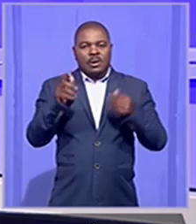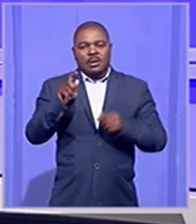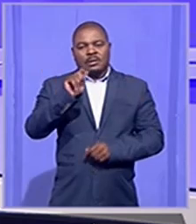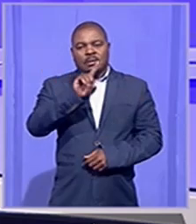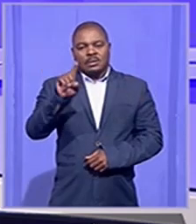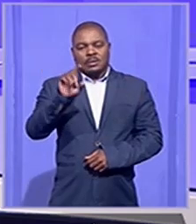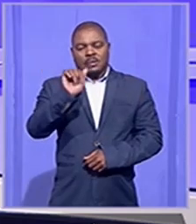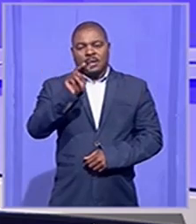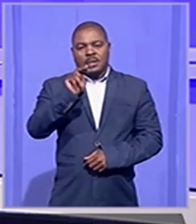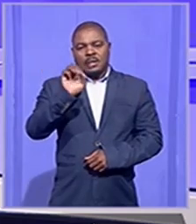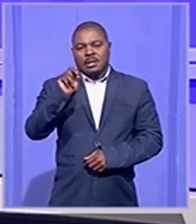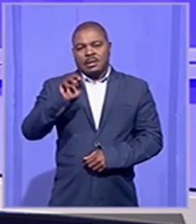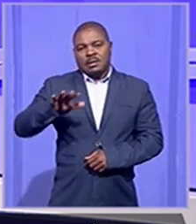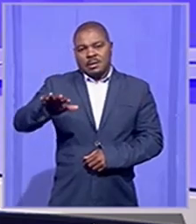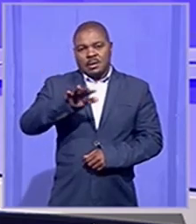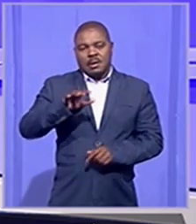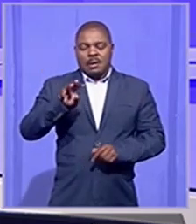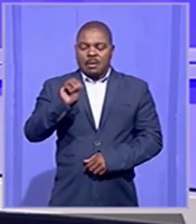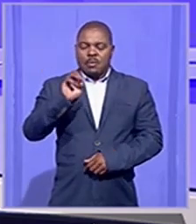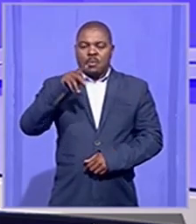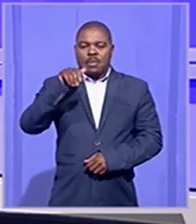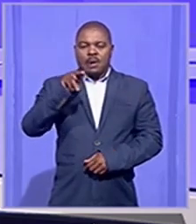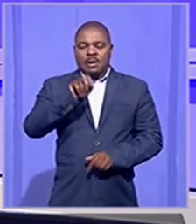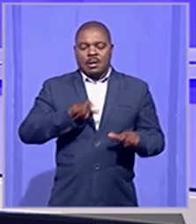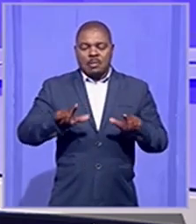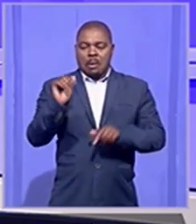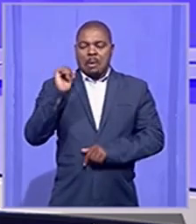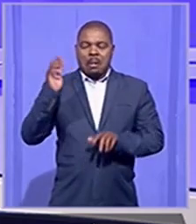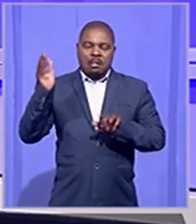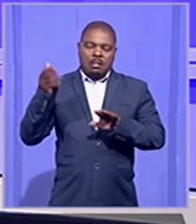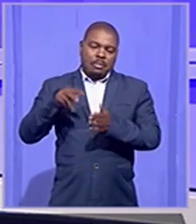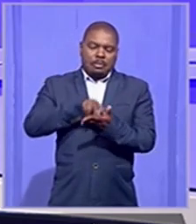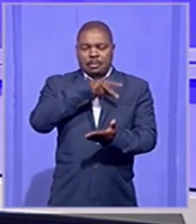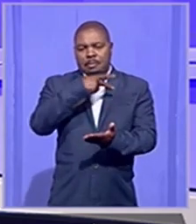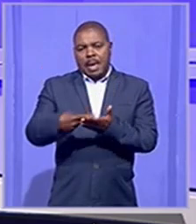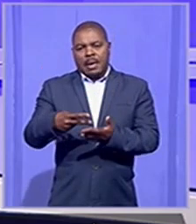Valoi kwa Greater Tzaneen kwa sedikeng sa Mopani kwa Limpopo.